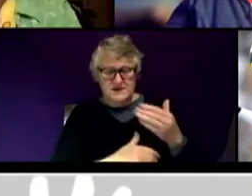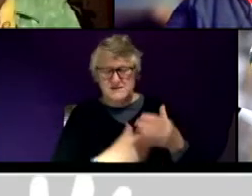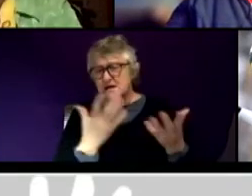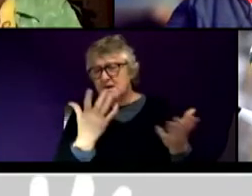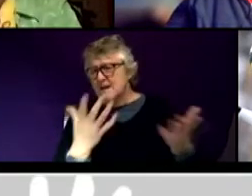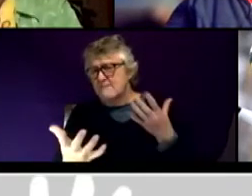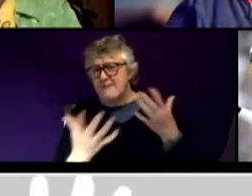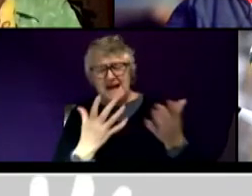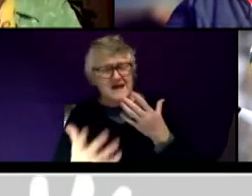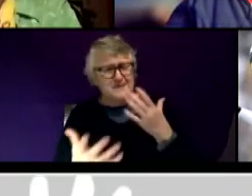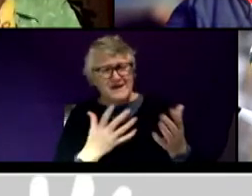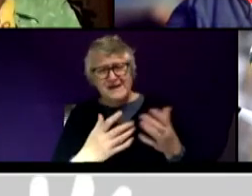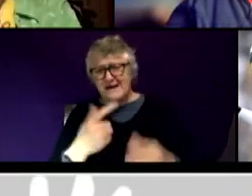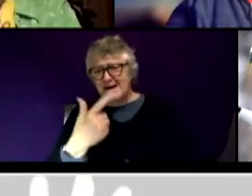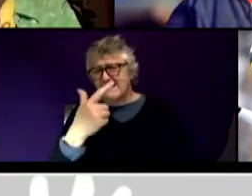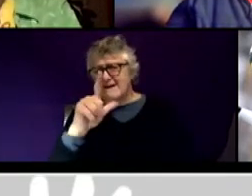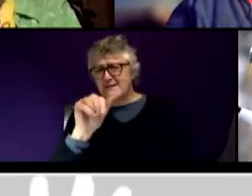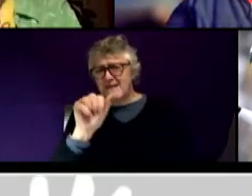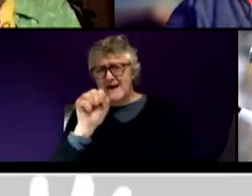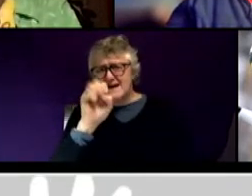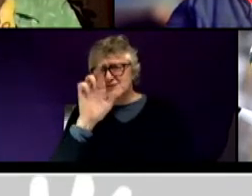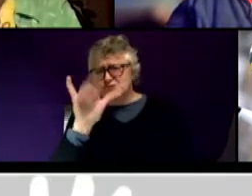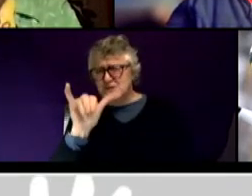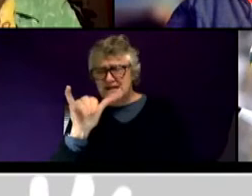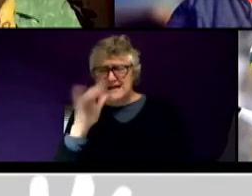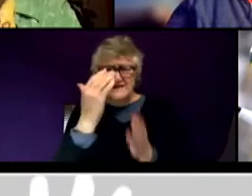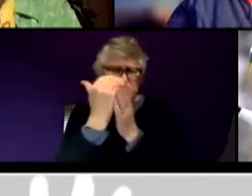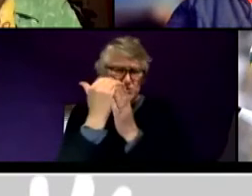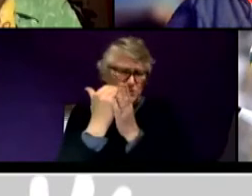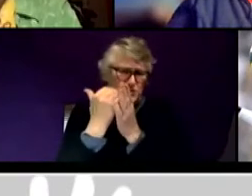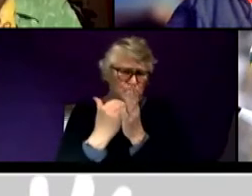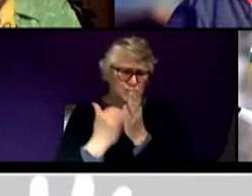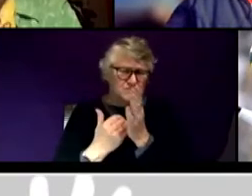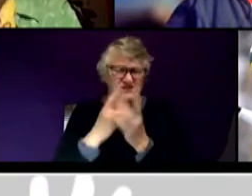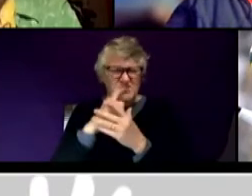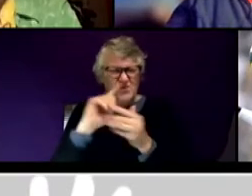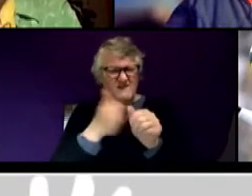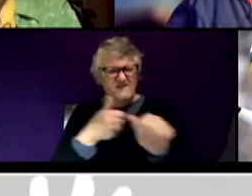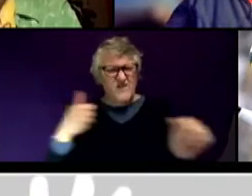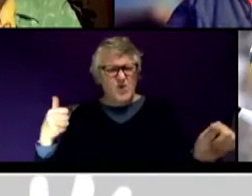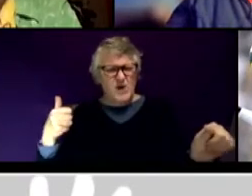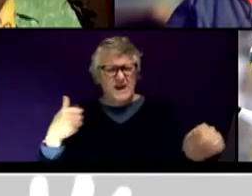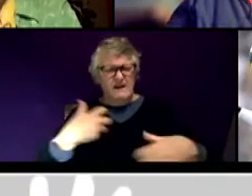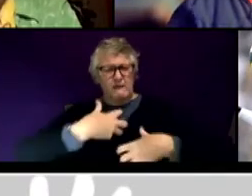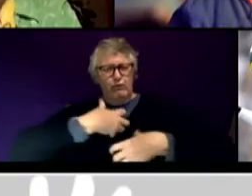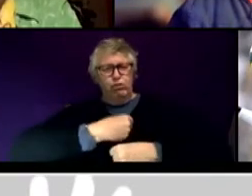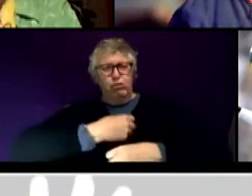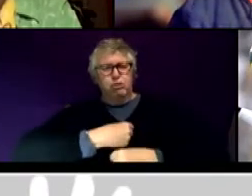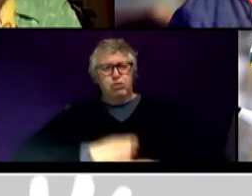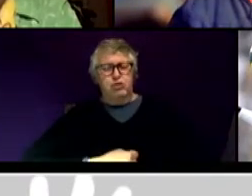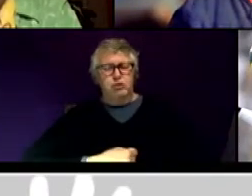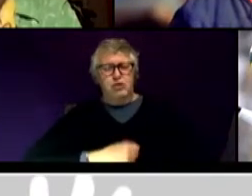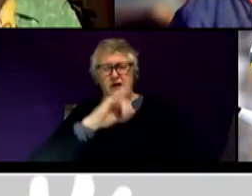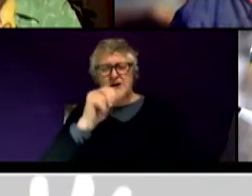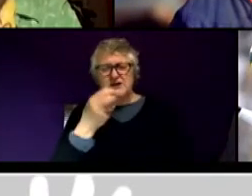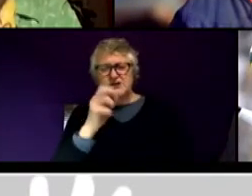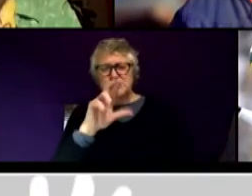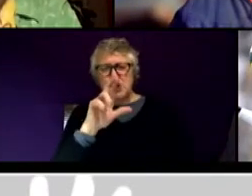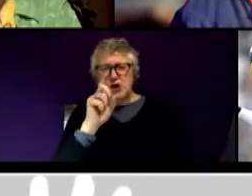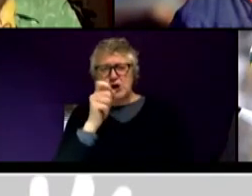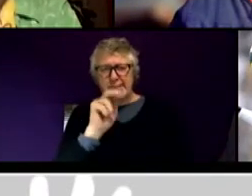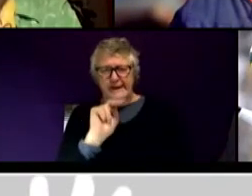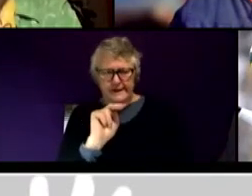to avoid you know, jargon and such, to